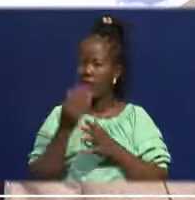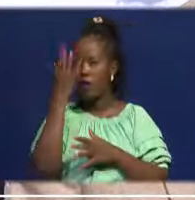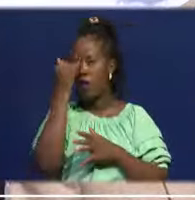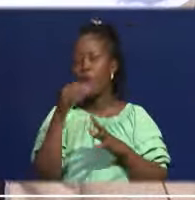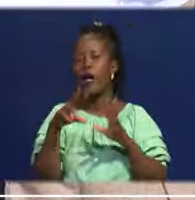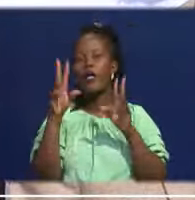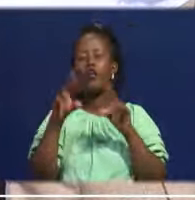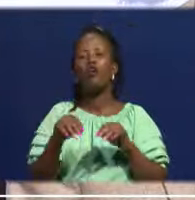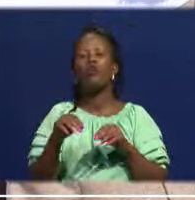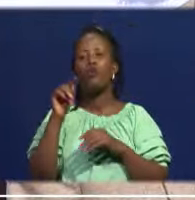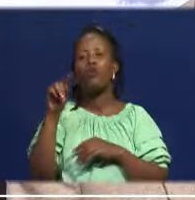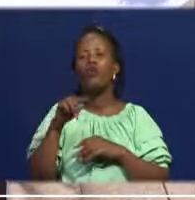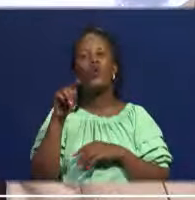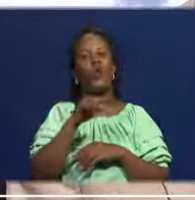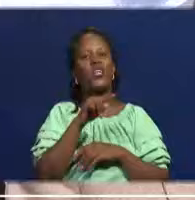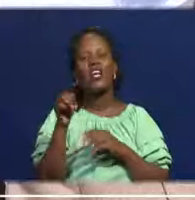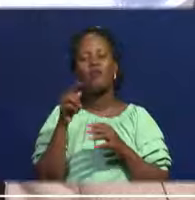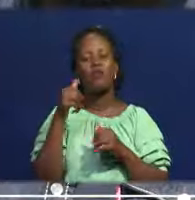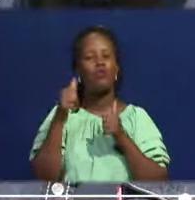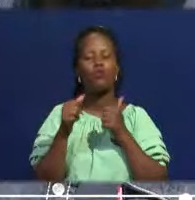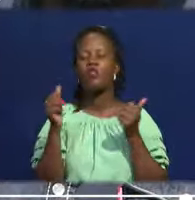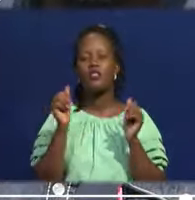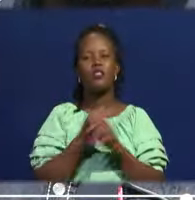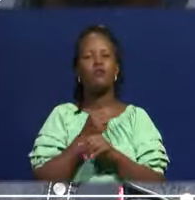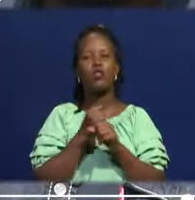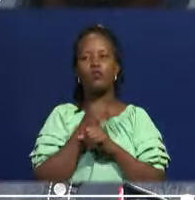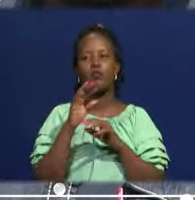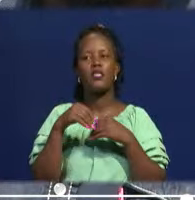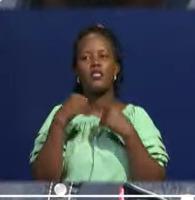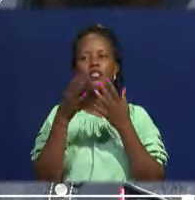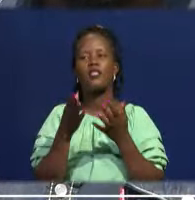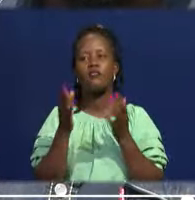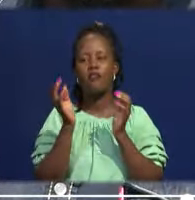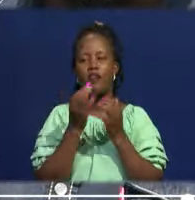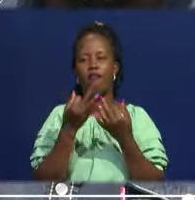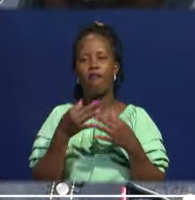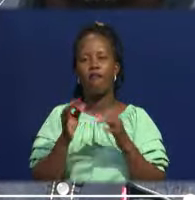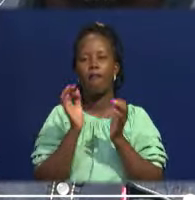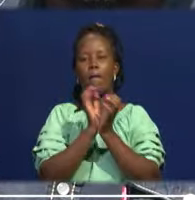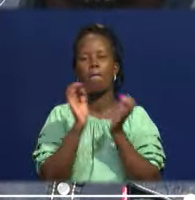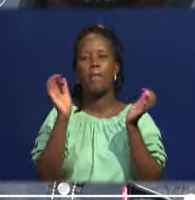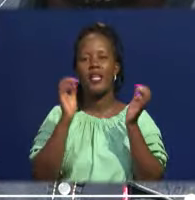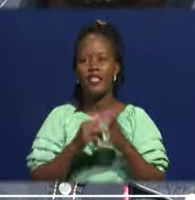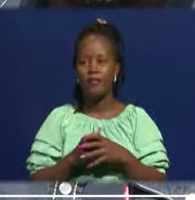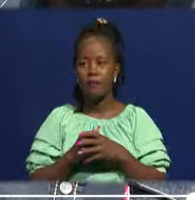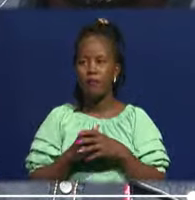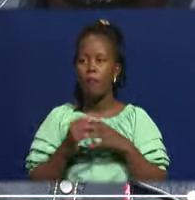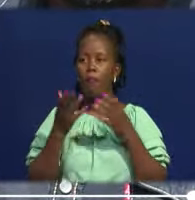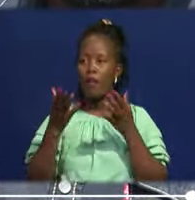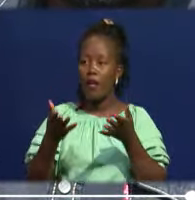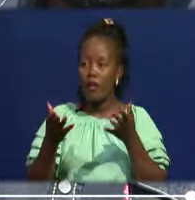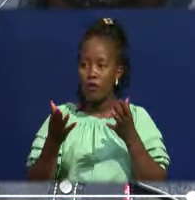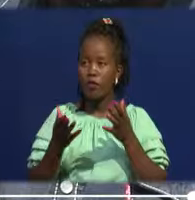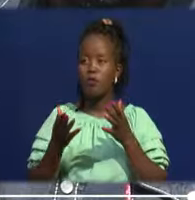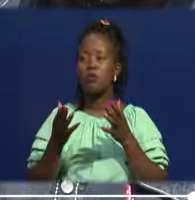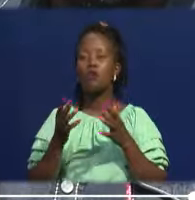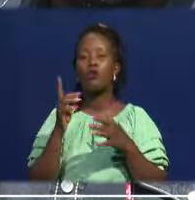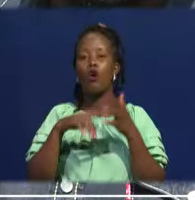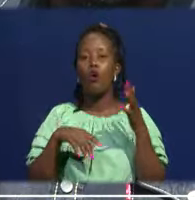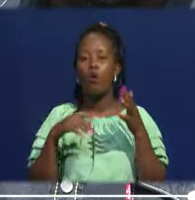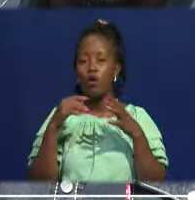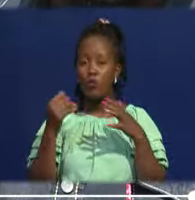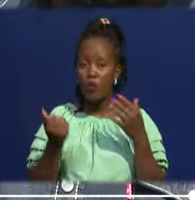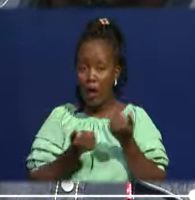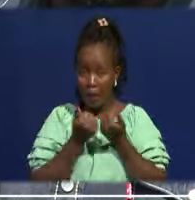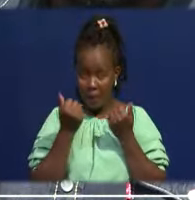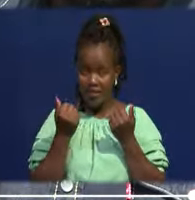crime yoyote ambayo hawezi kupewa bail. What will happen is subject to what the